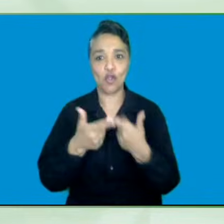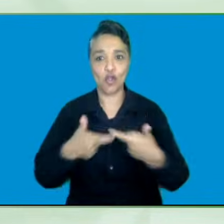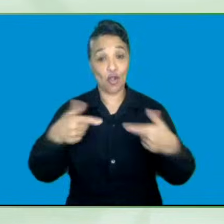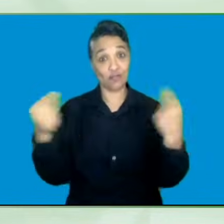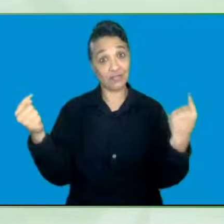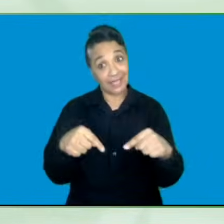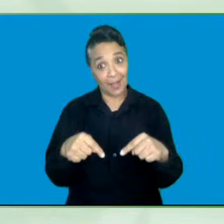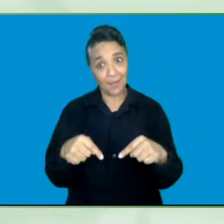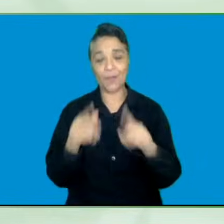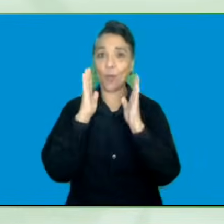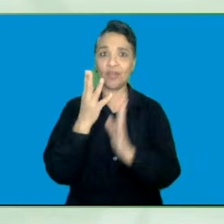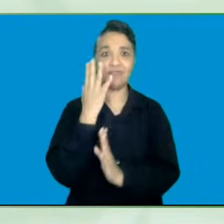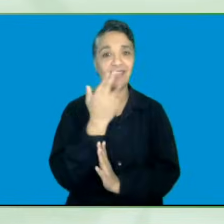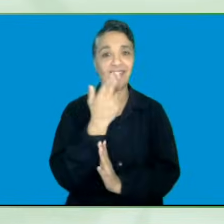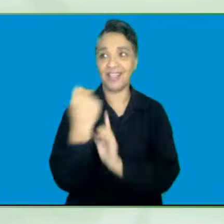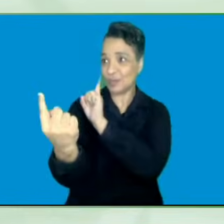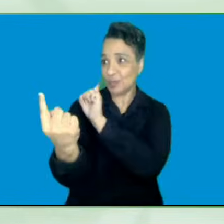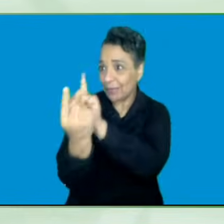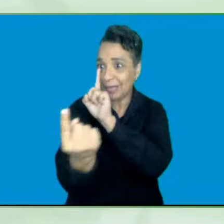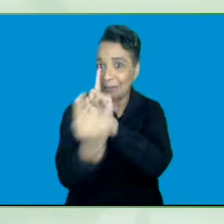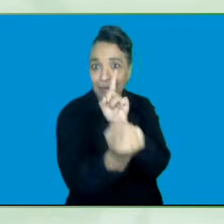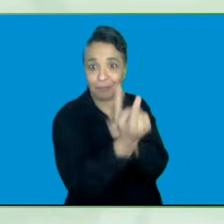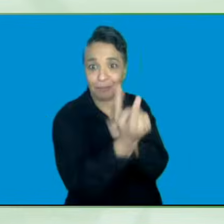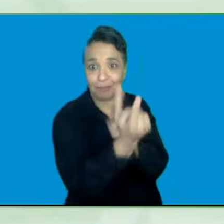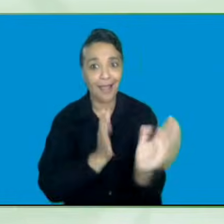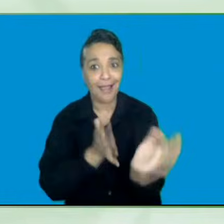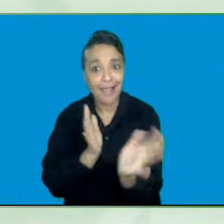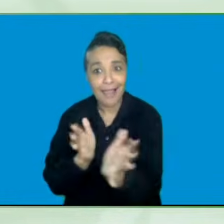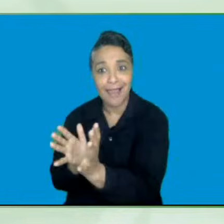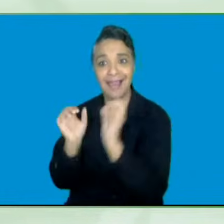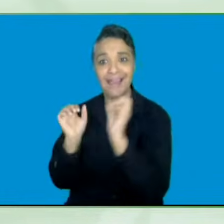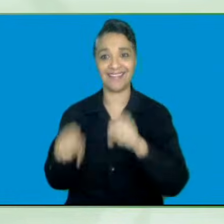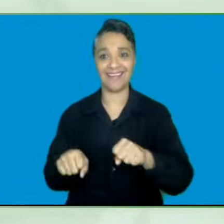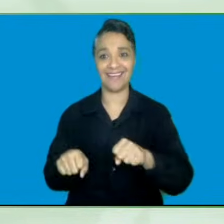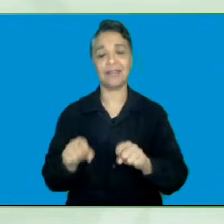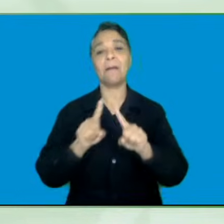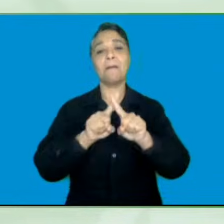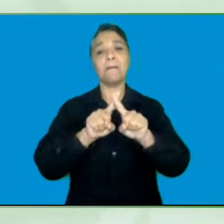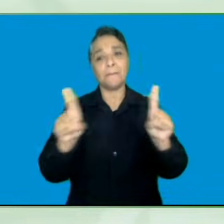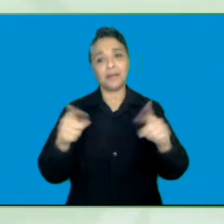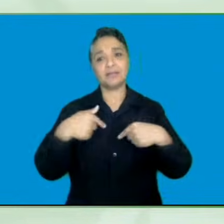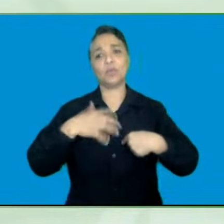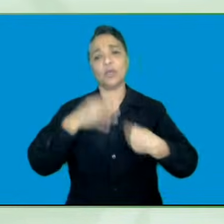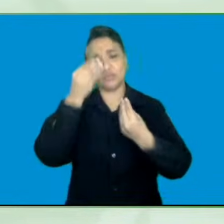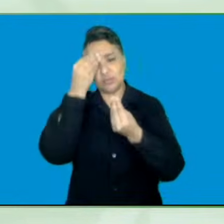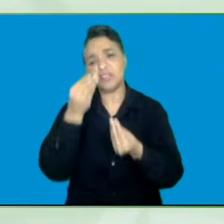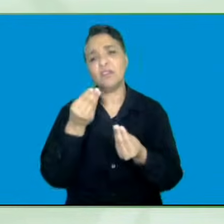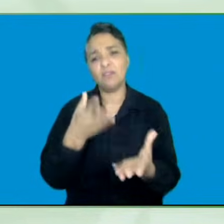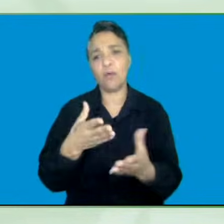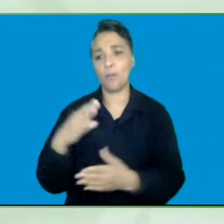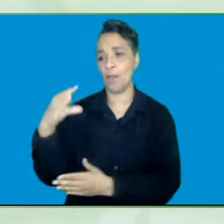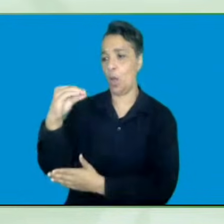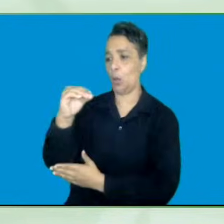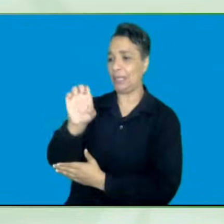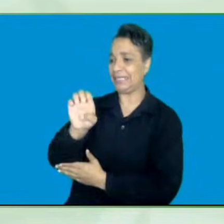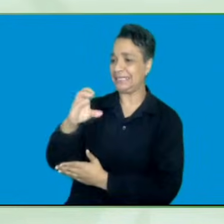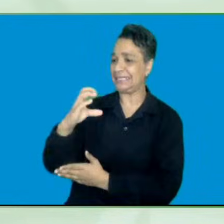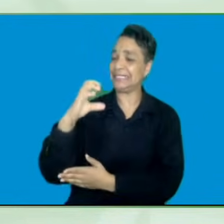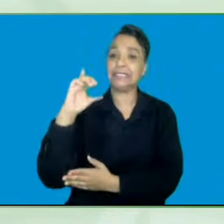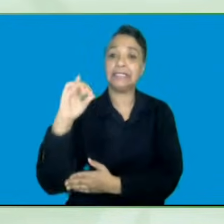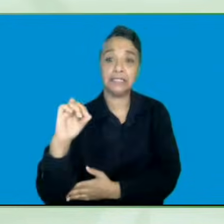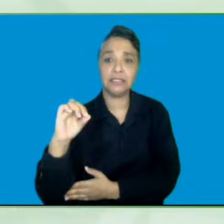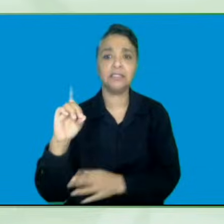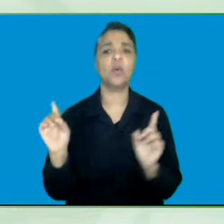nice to see people in person. But so I'll just say a few words maybe about the OECD before we